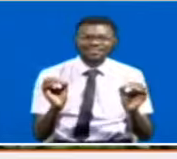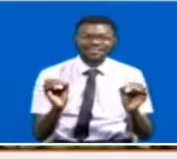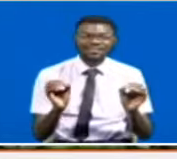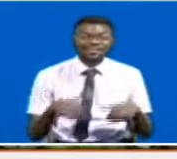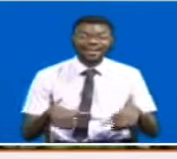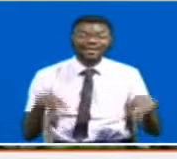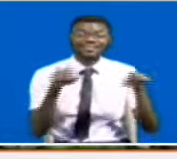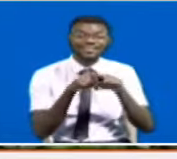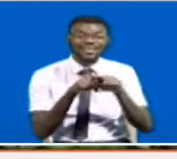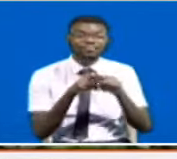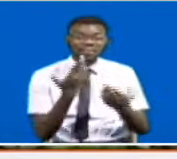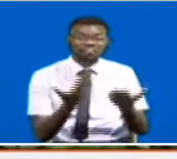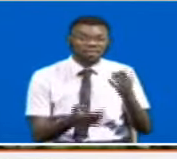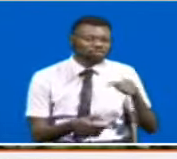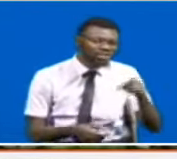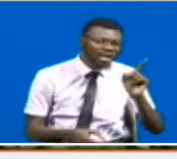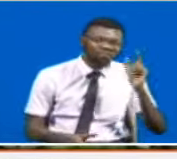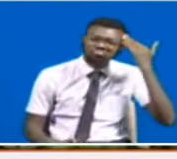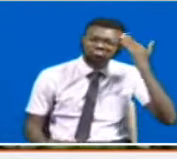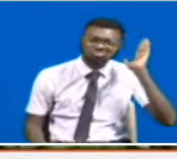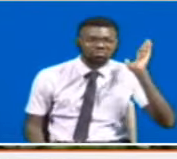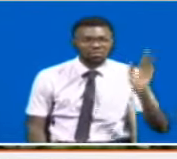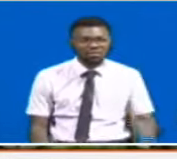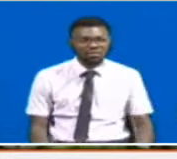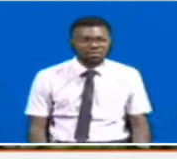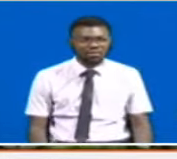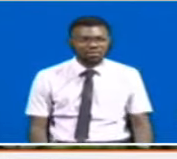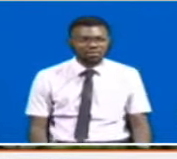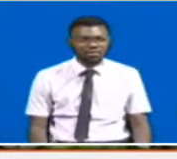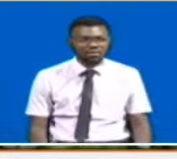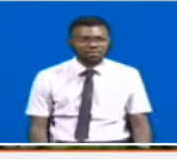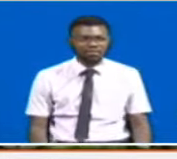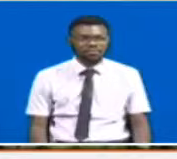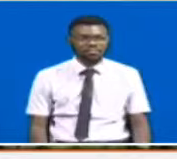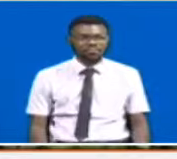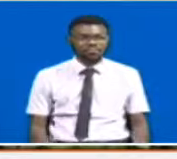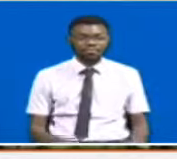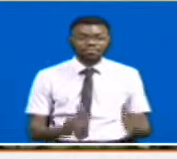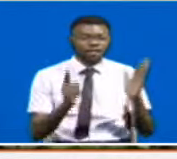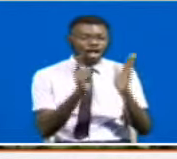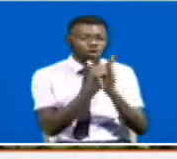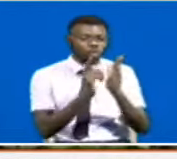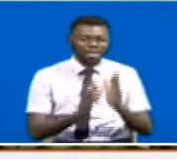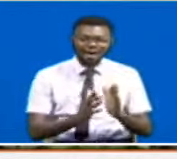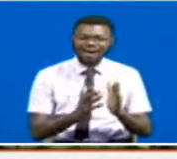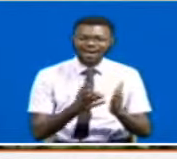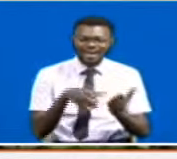something else that you may not be aware of. If an advocate presenting a case